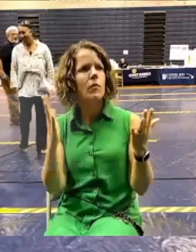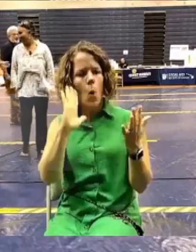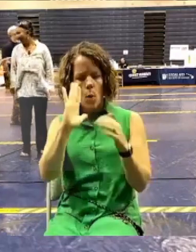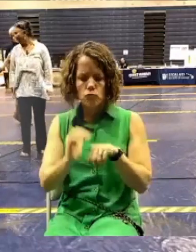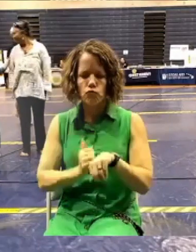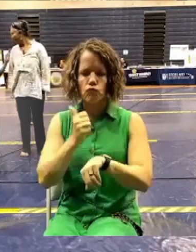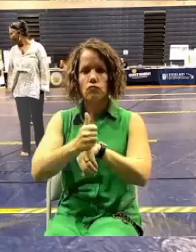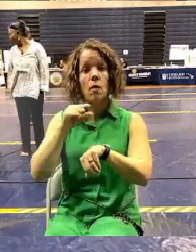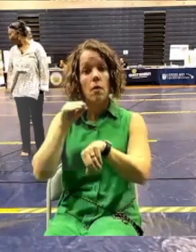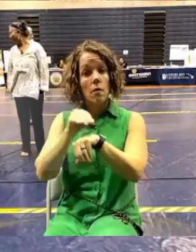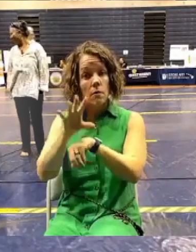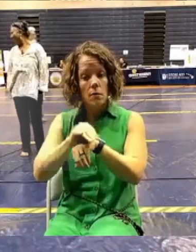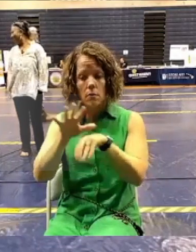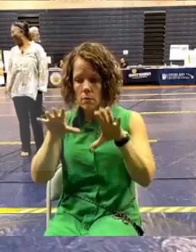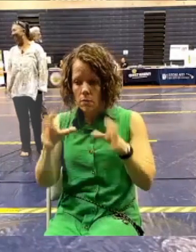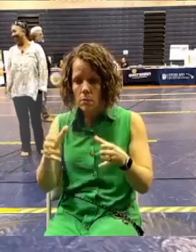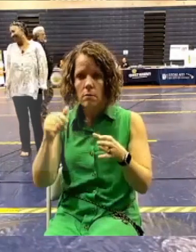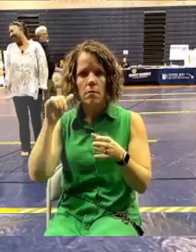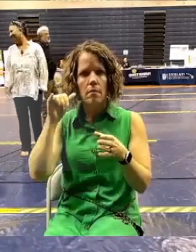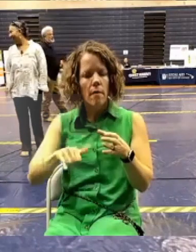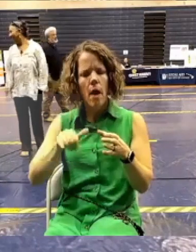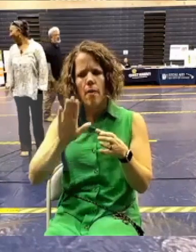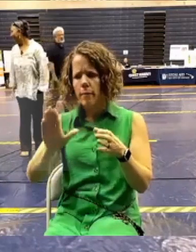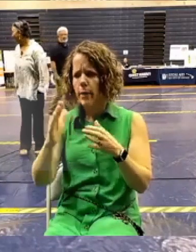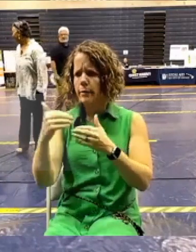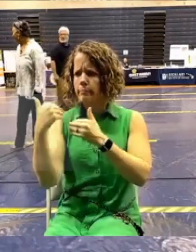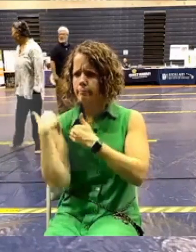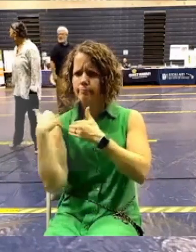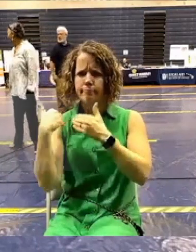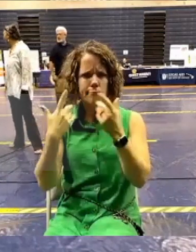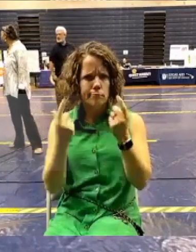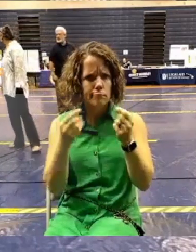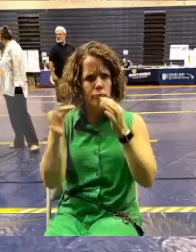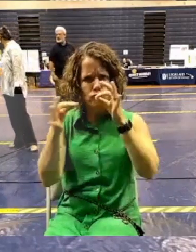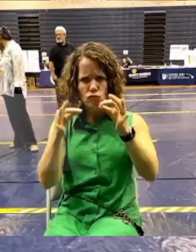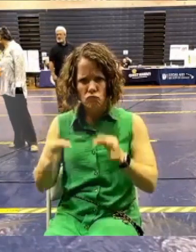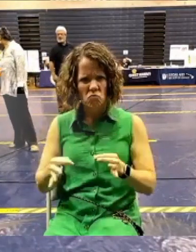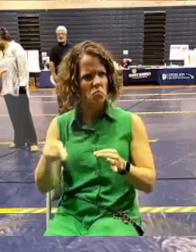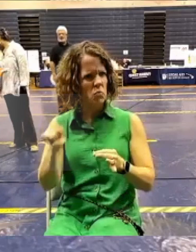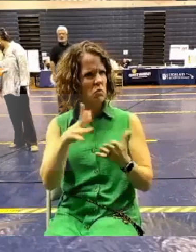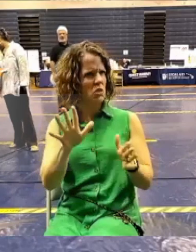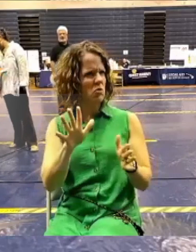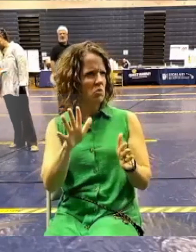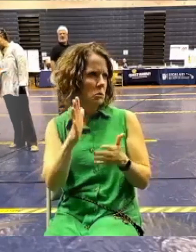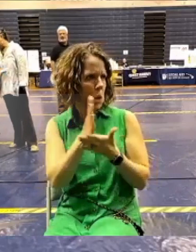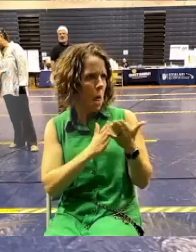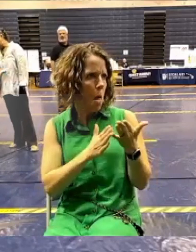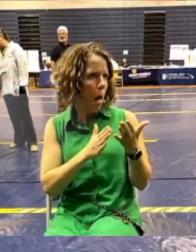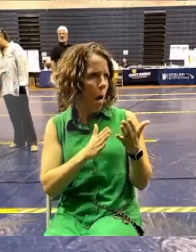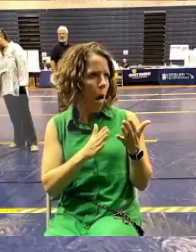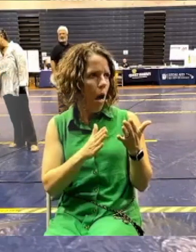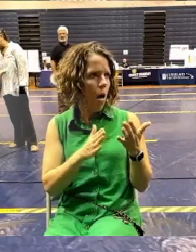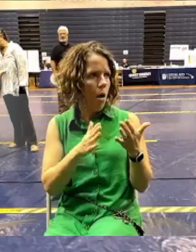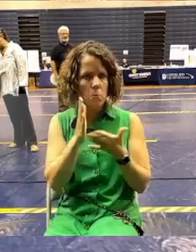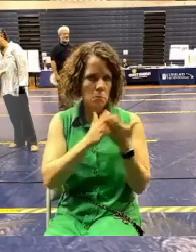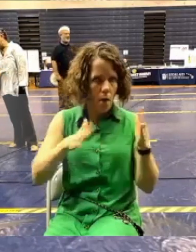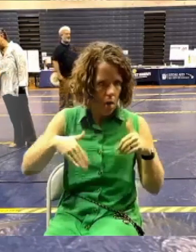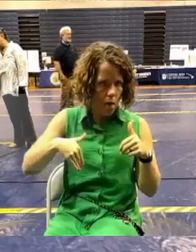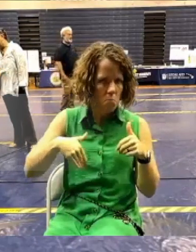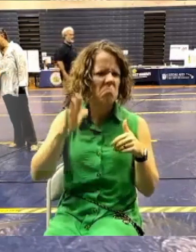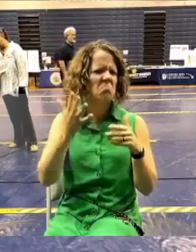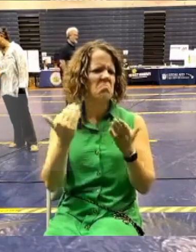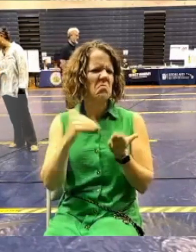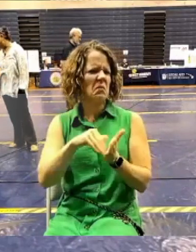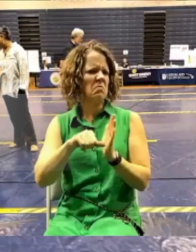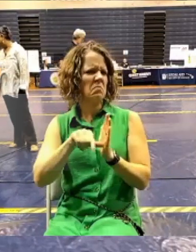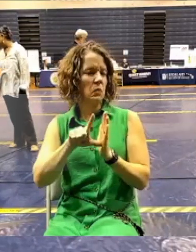of you who didn't, I wanted to just recap a bit. So I asked people who are from this community, people who may